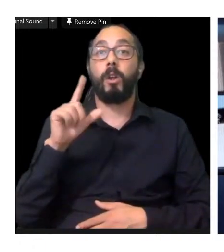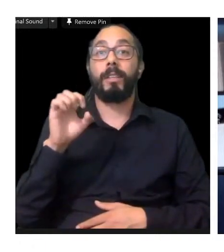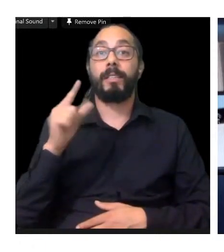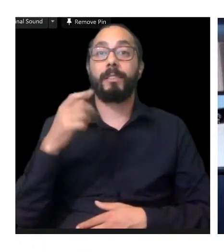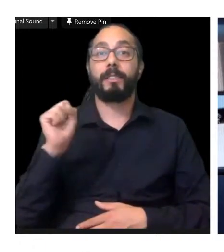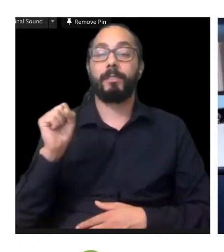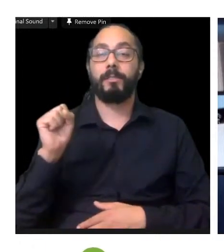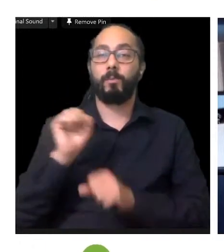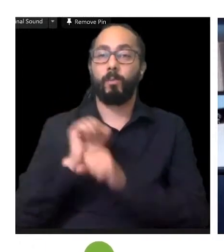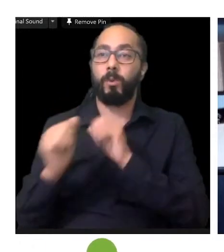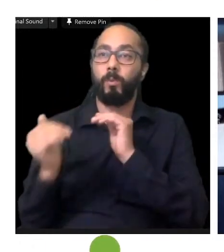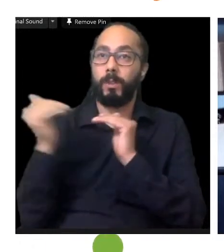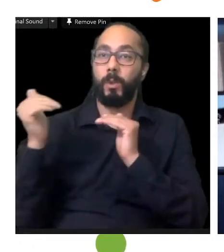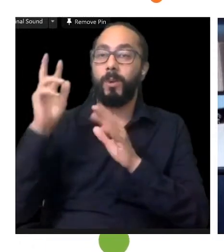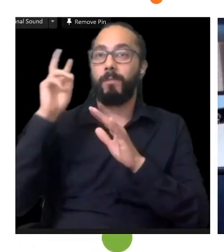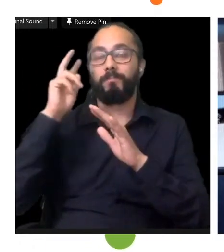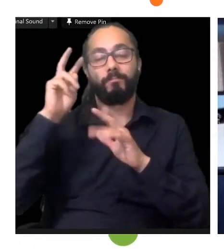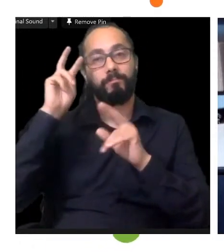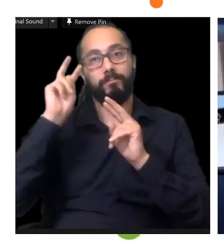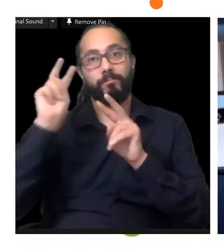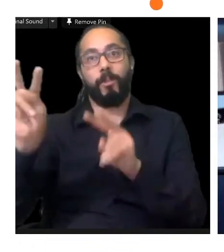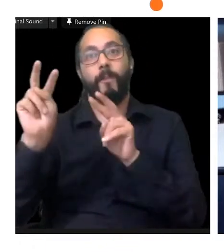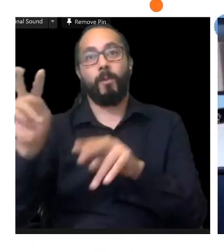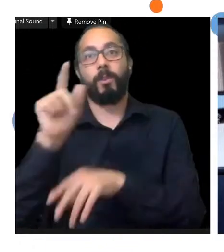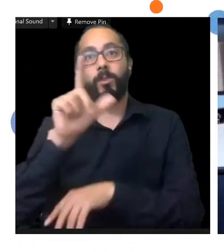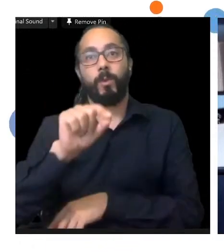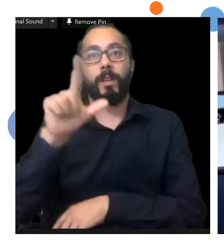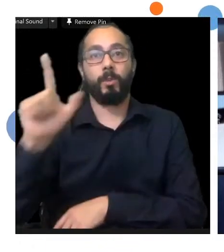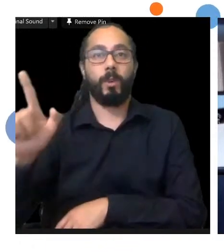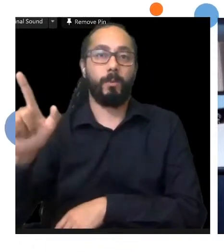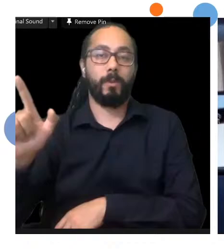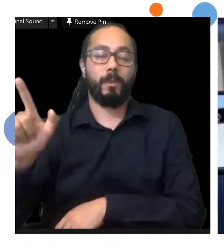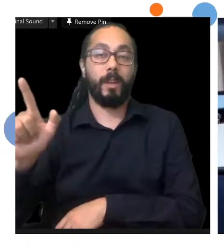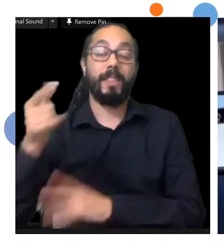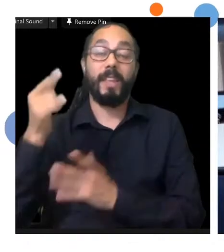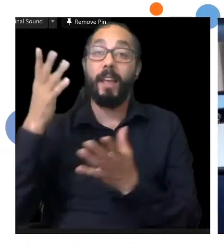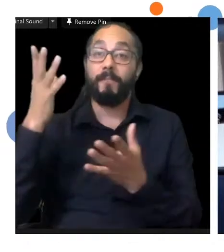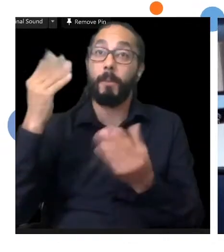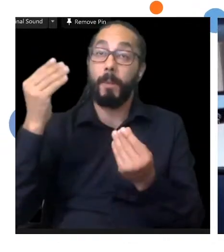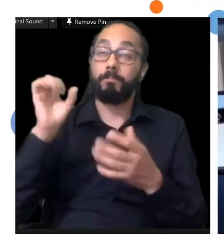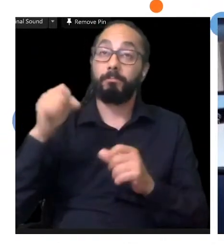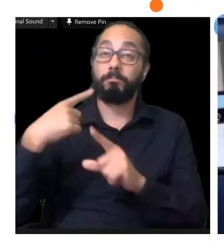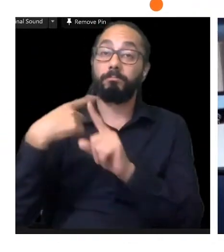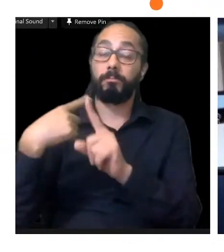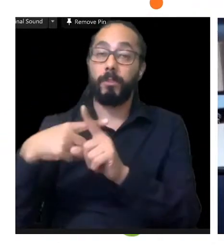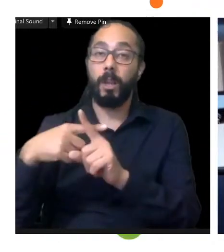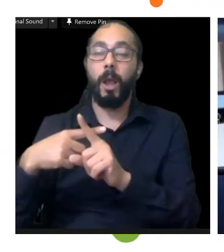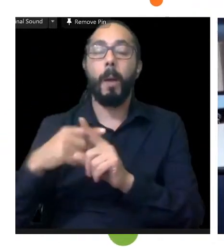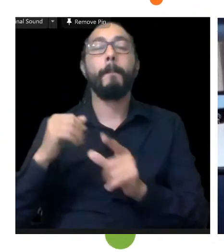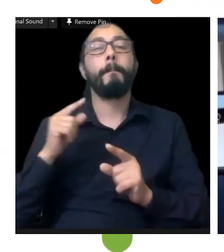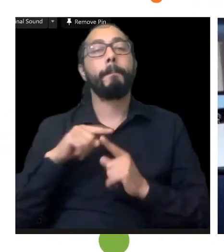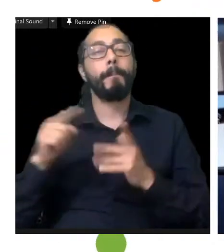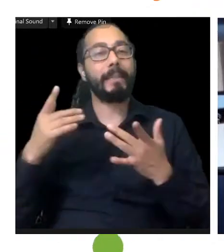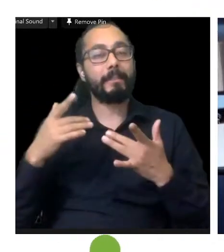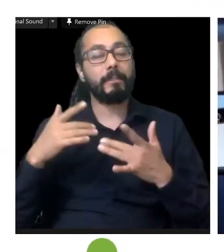So while some of this information is encouraging, we are anxious that people are responding to how they feel now, and 6 months from